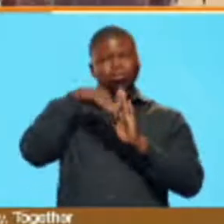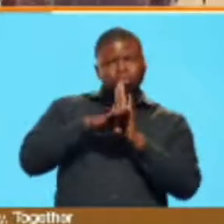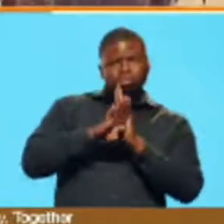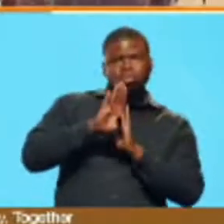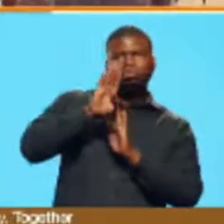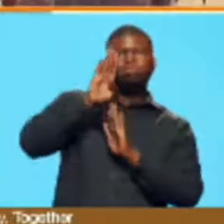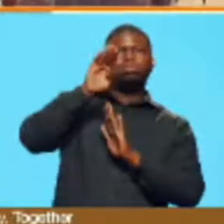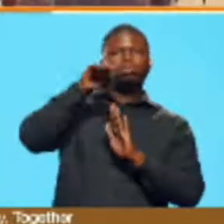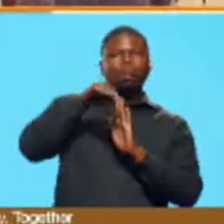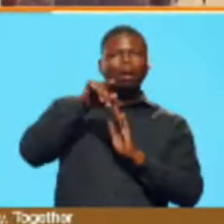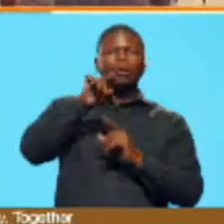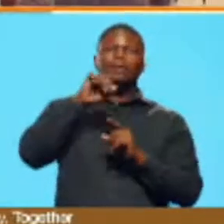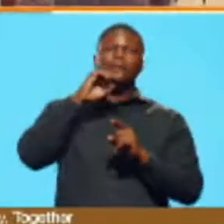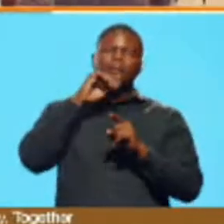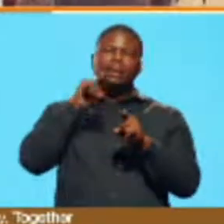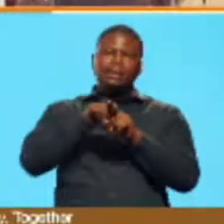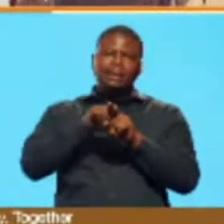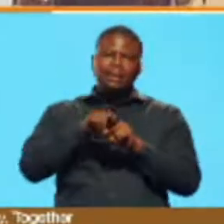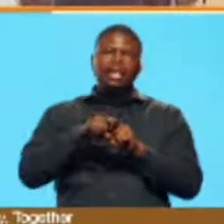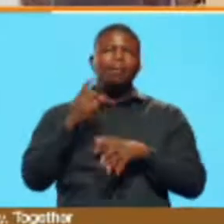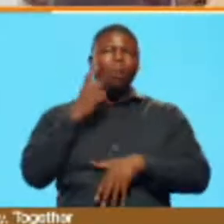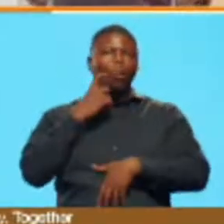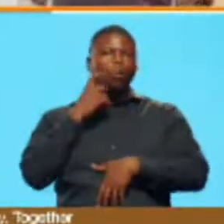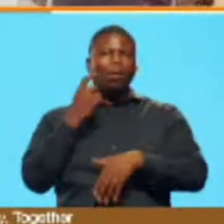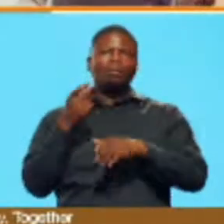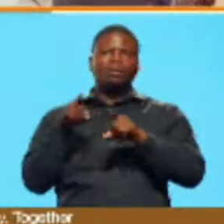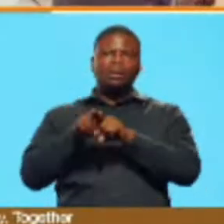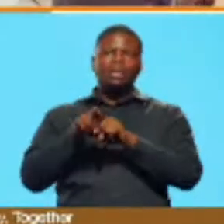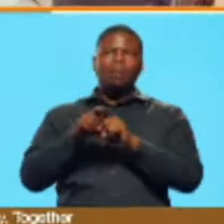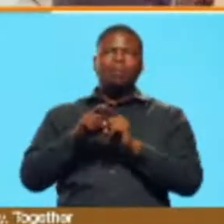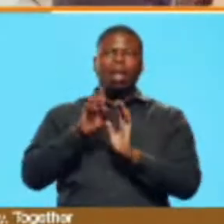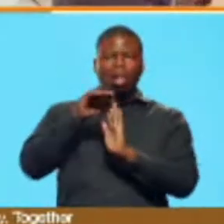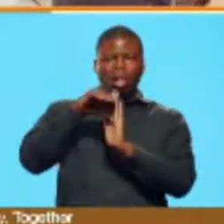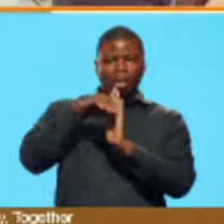the decline in terms of fertility.